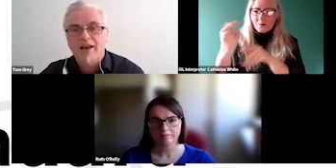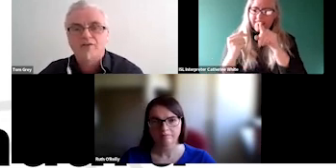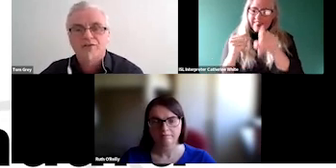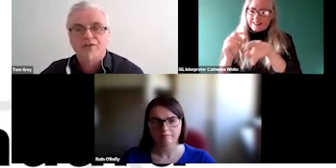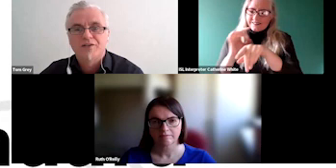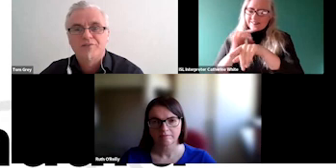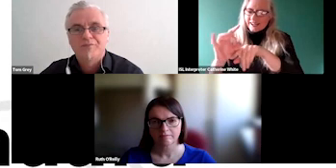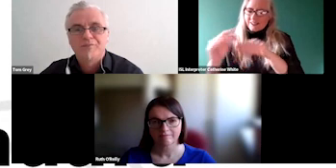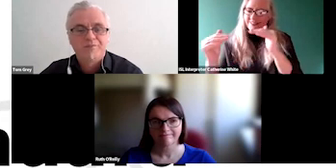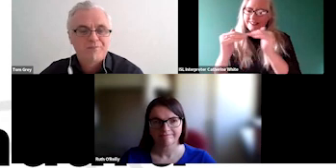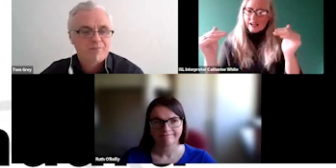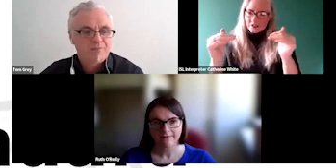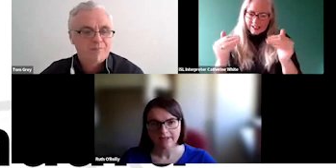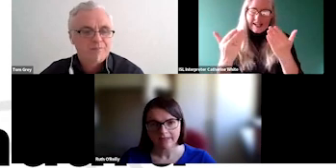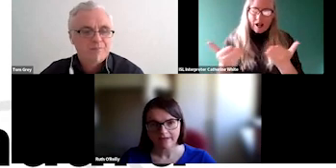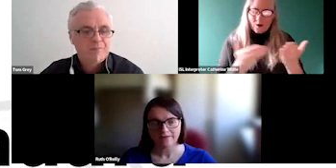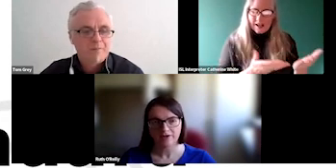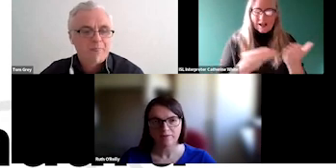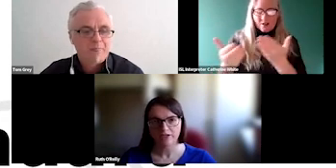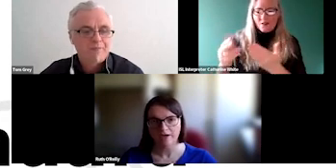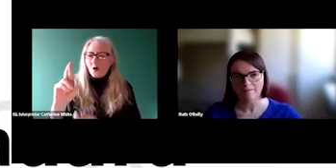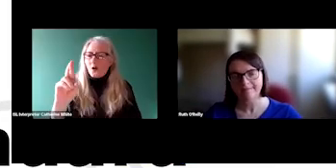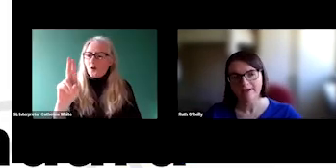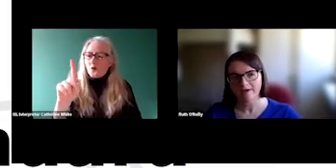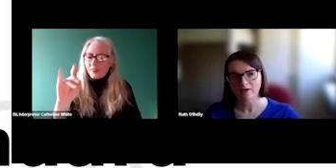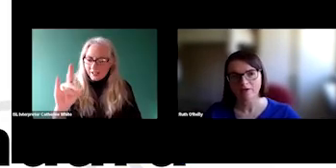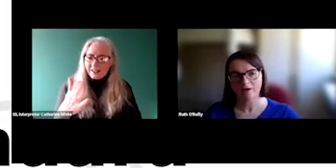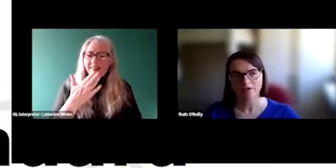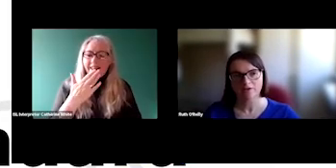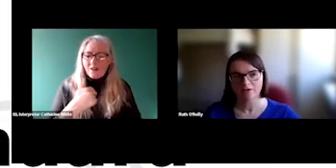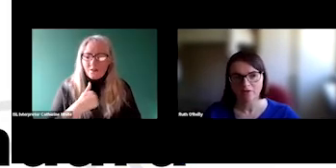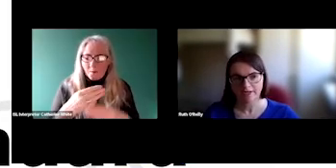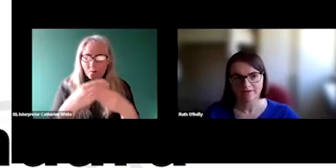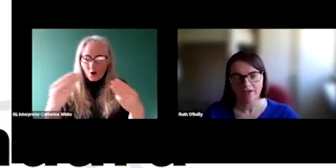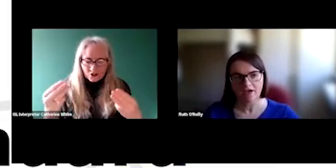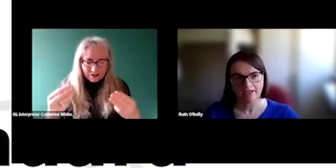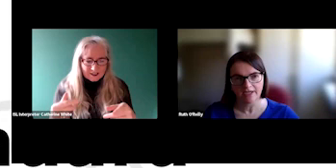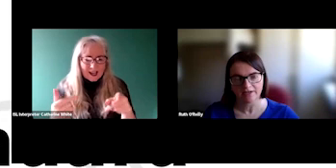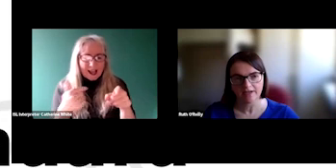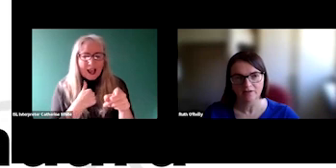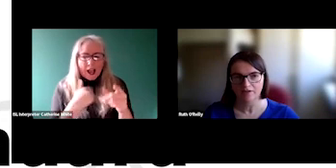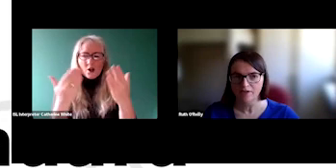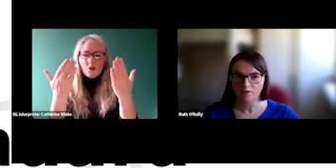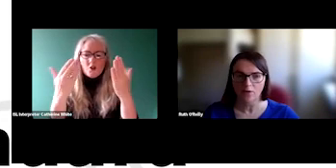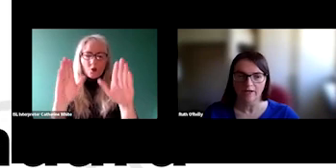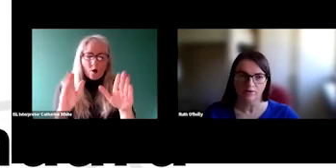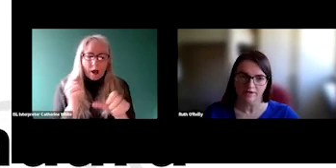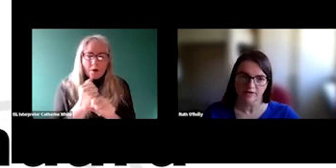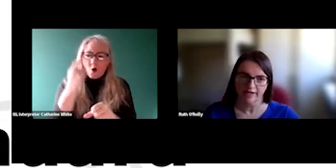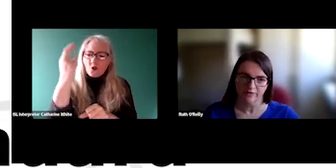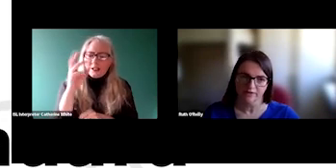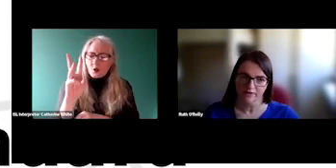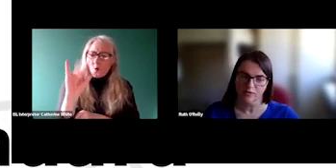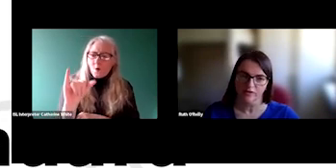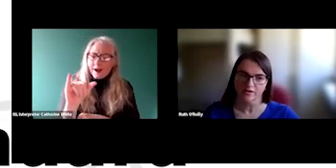on that, I'll hand over to Ruth. Thanks very much, Tom. So I'm just going to try and set the context today. So the reason why we're